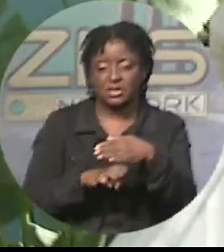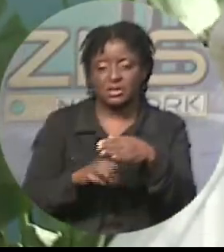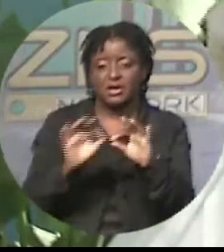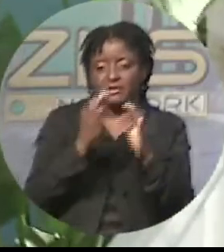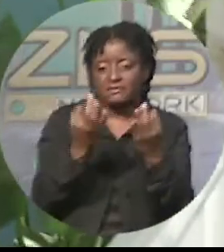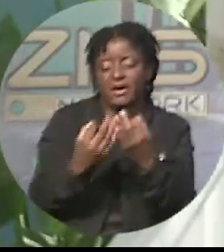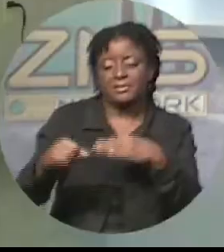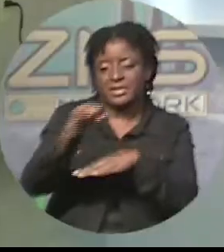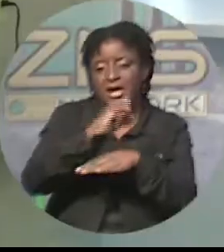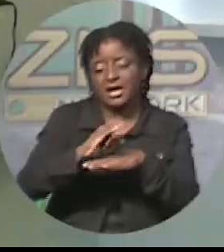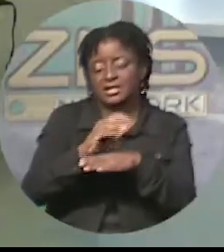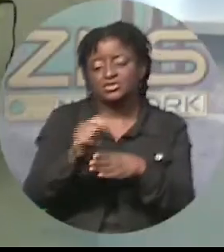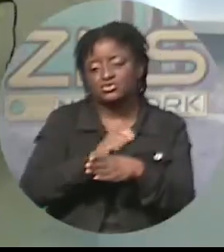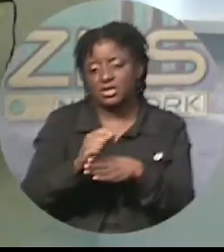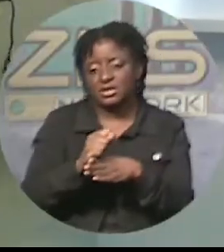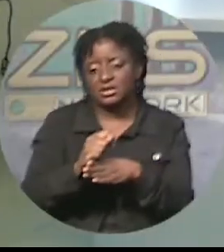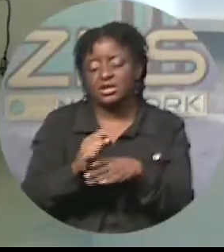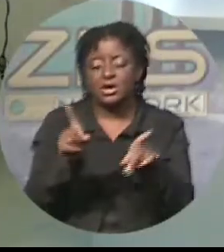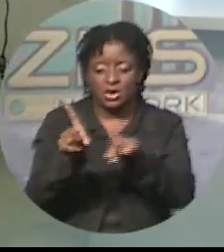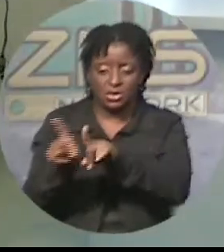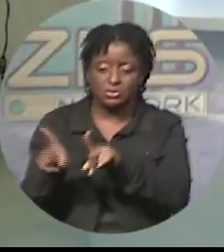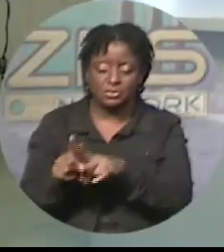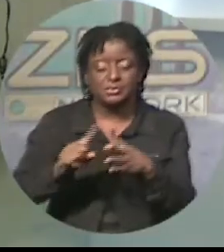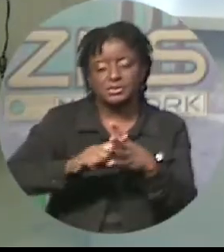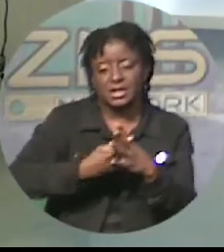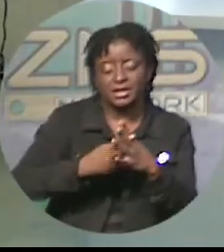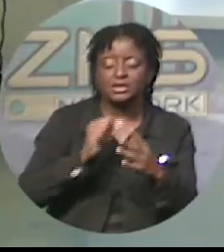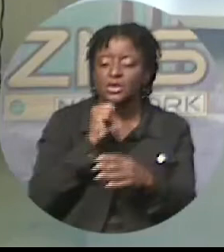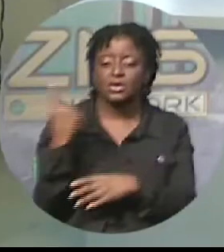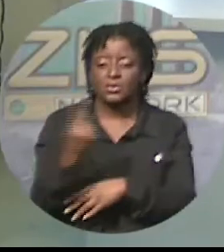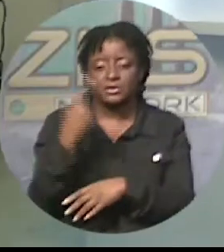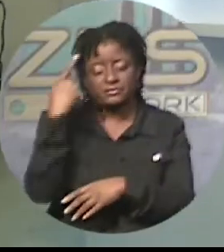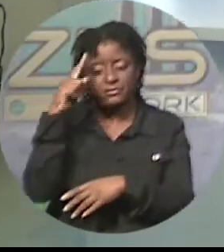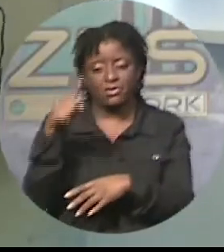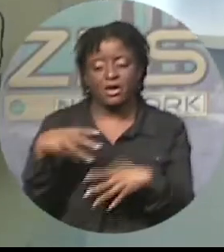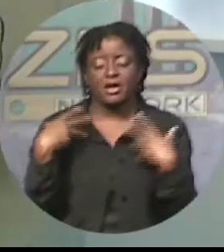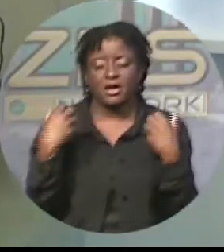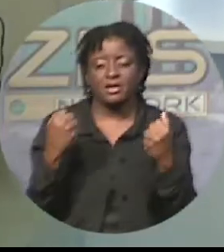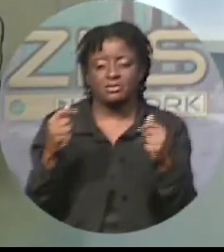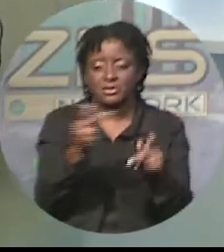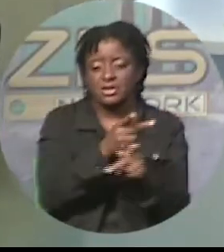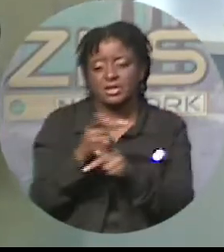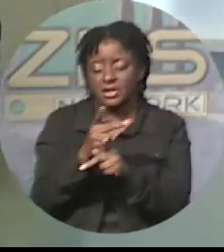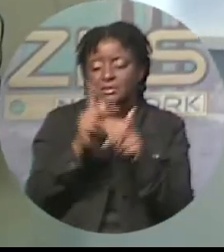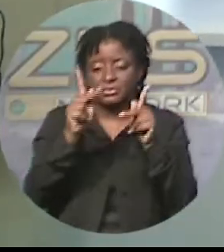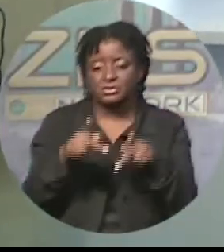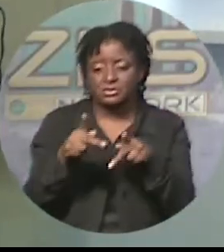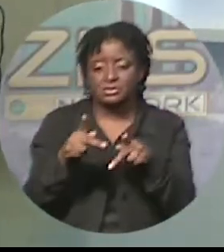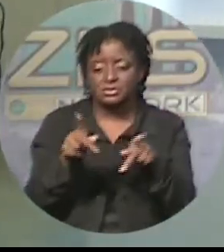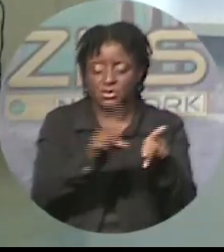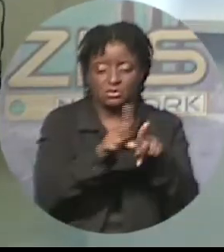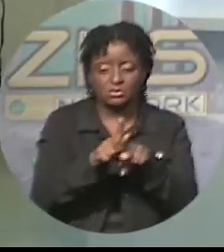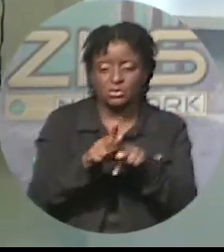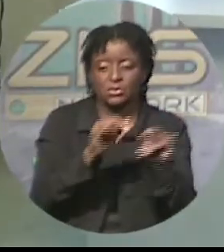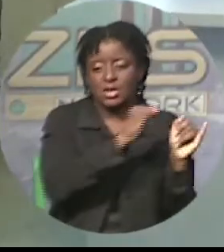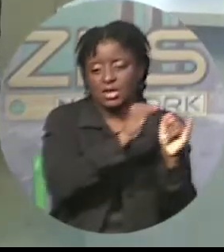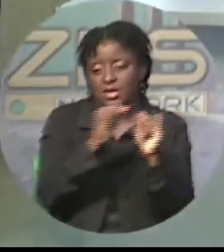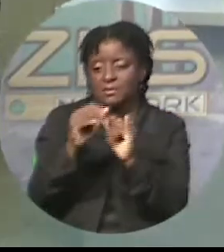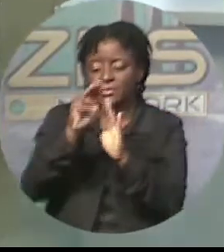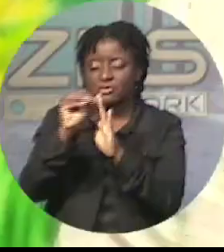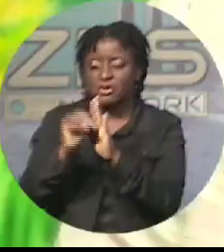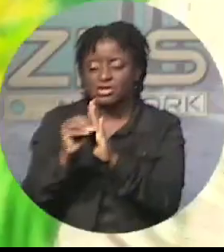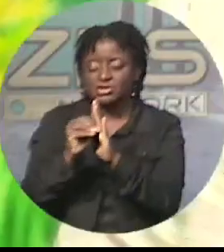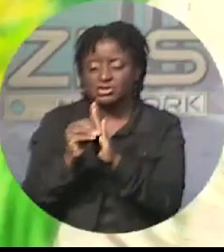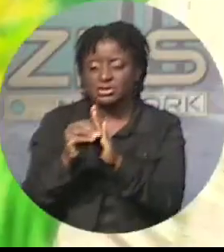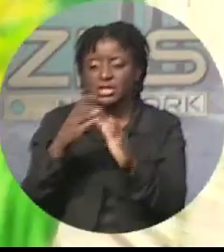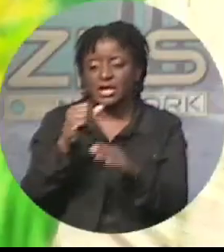Family Island training has also commenced, and it's not just for healthcare professionals. We will train immigration officers, we will train